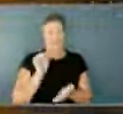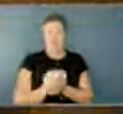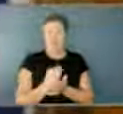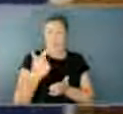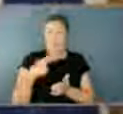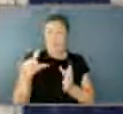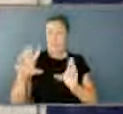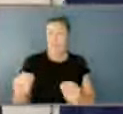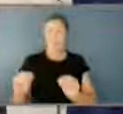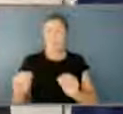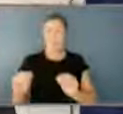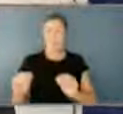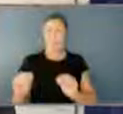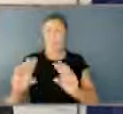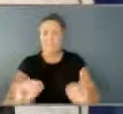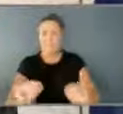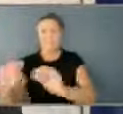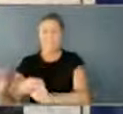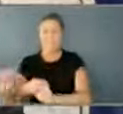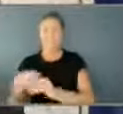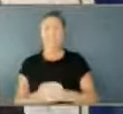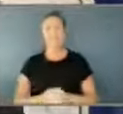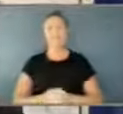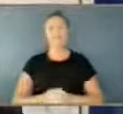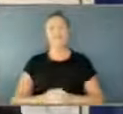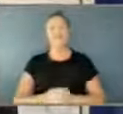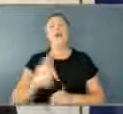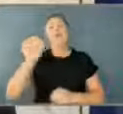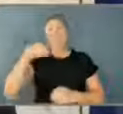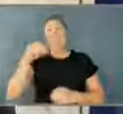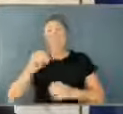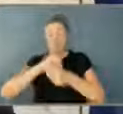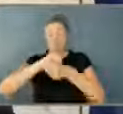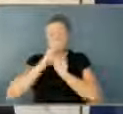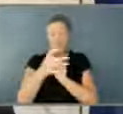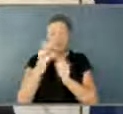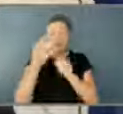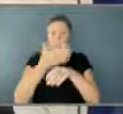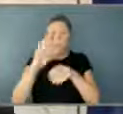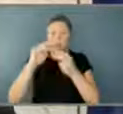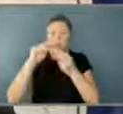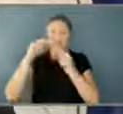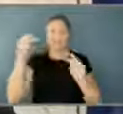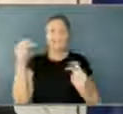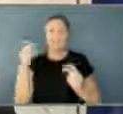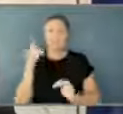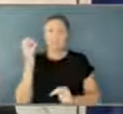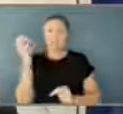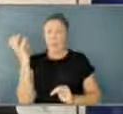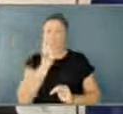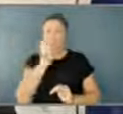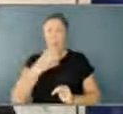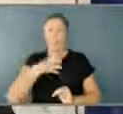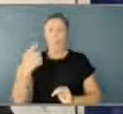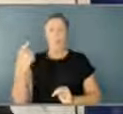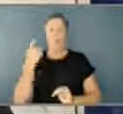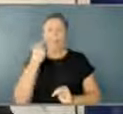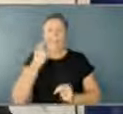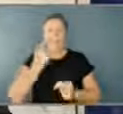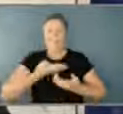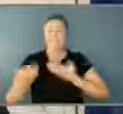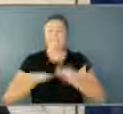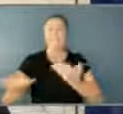these strains are more transmissible, the management in quarantine is essentially the same. It's containment, and